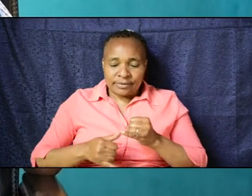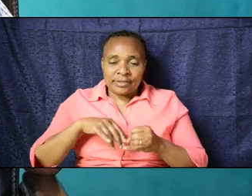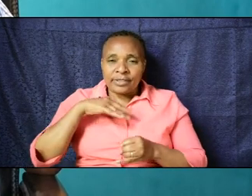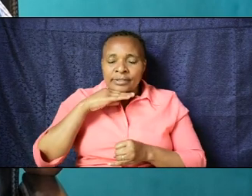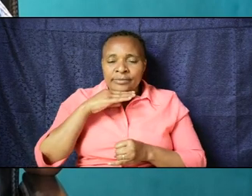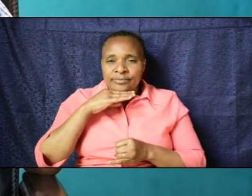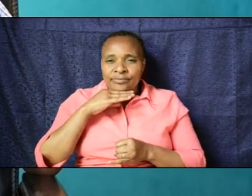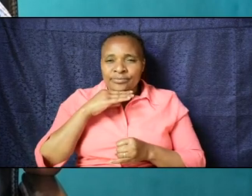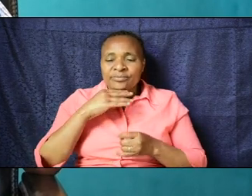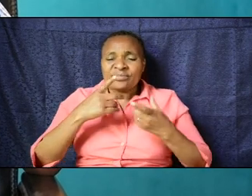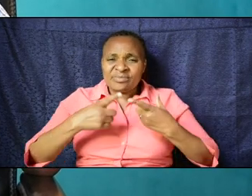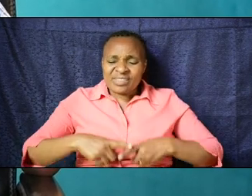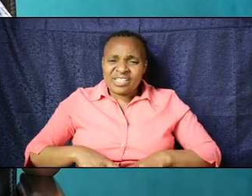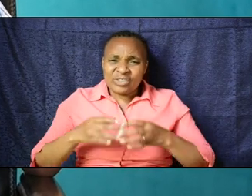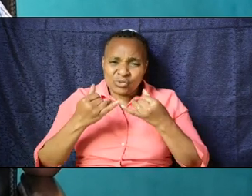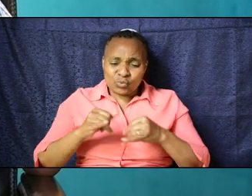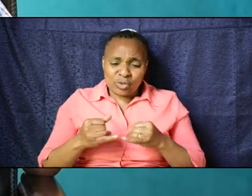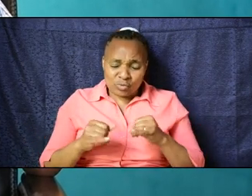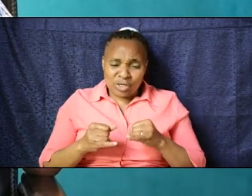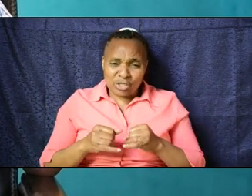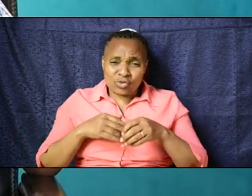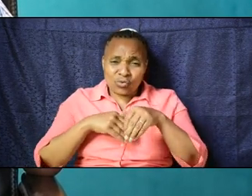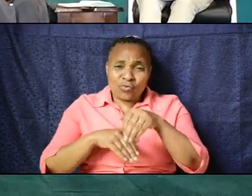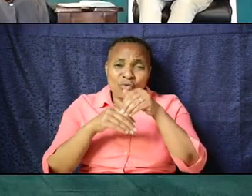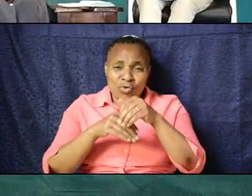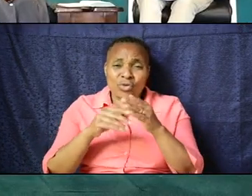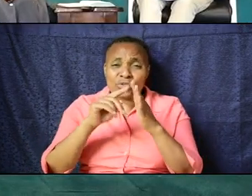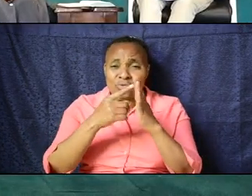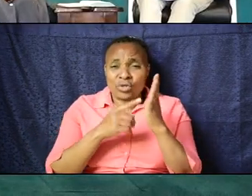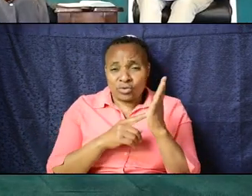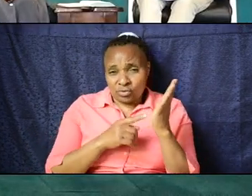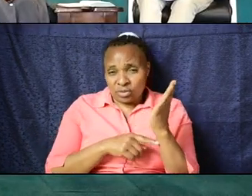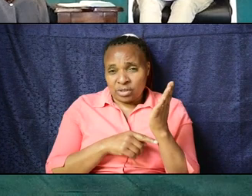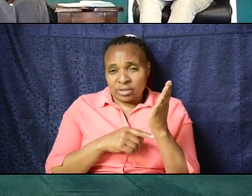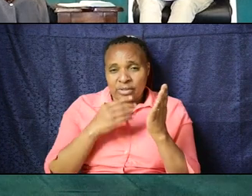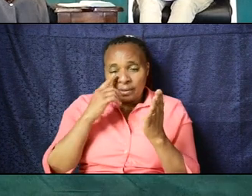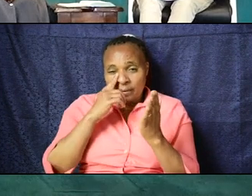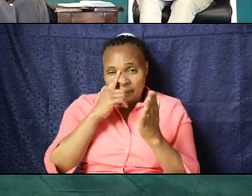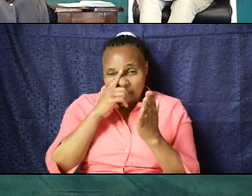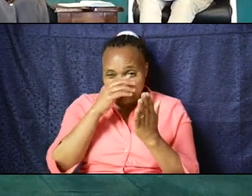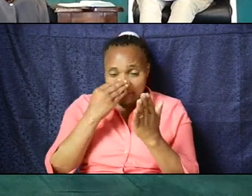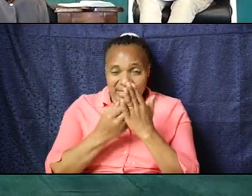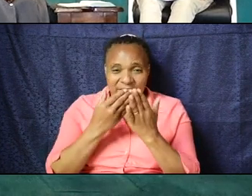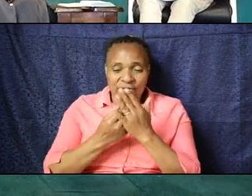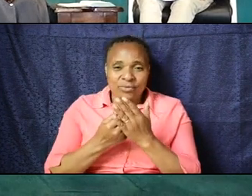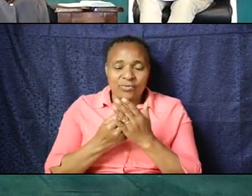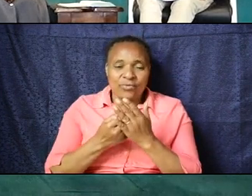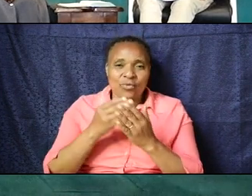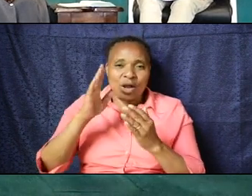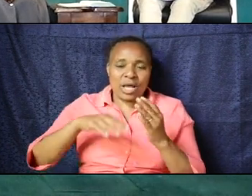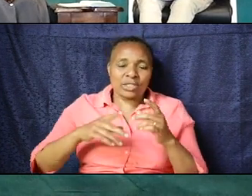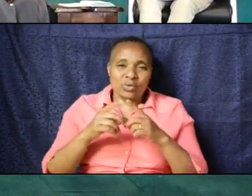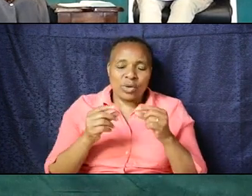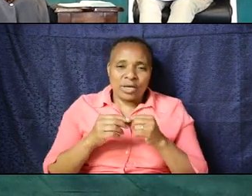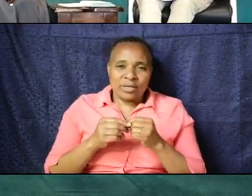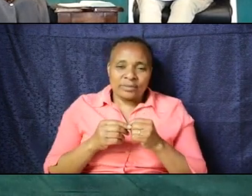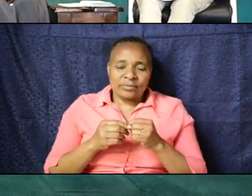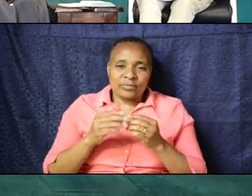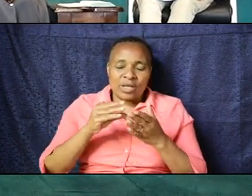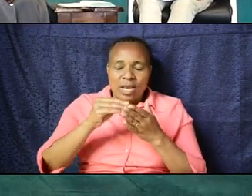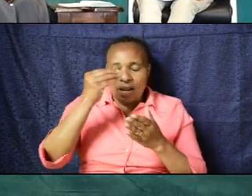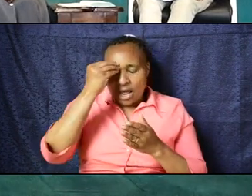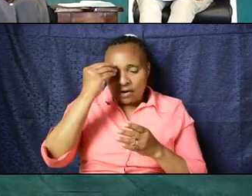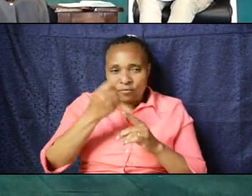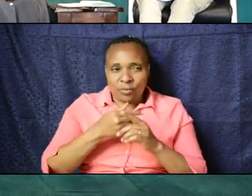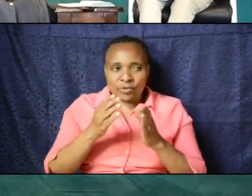So let's just try and follow instructions. Follow instructions. Yeah. Thank you for that. Silas, your last word. What do you learn from